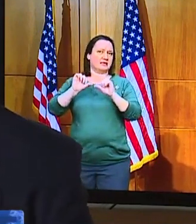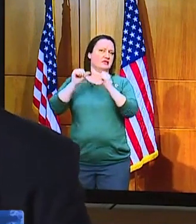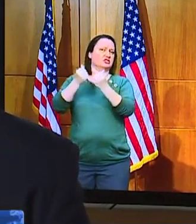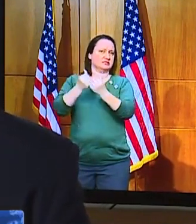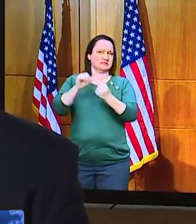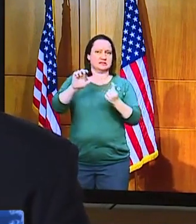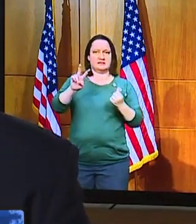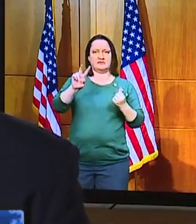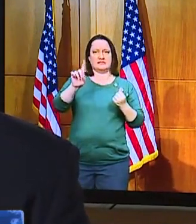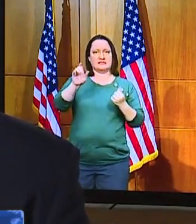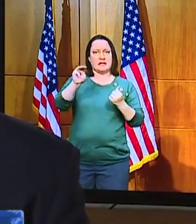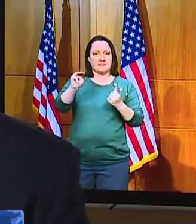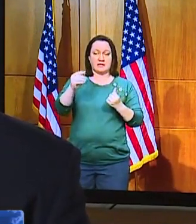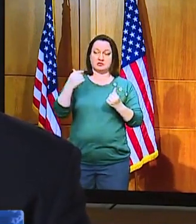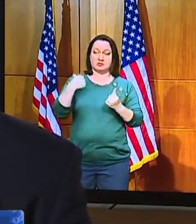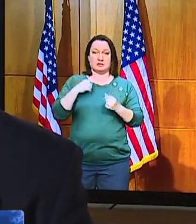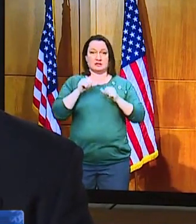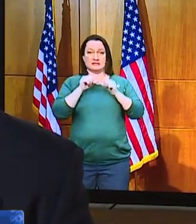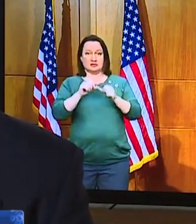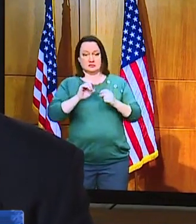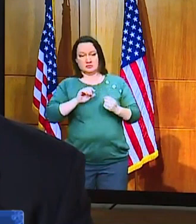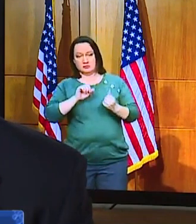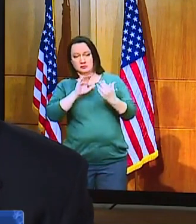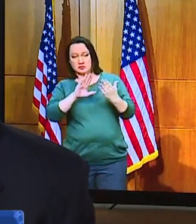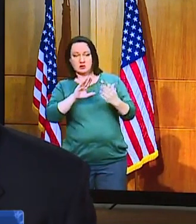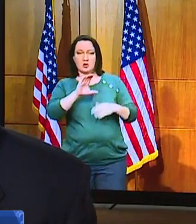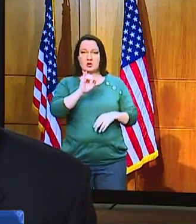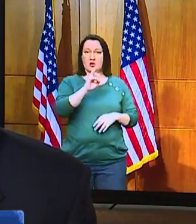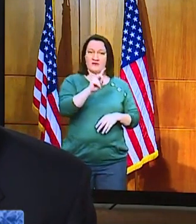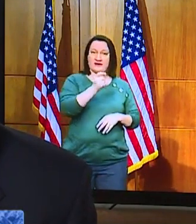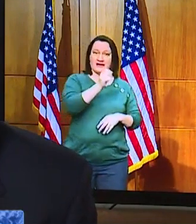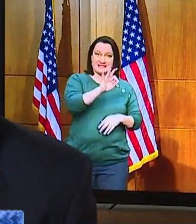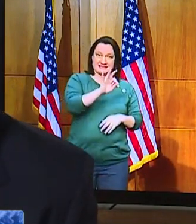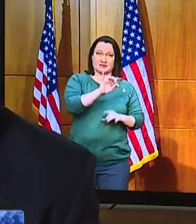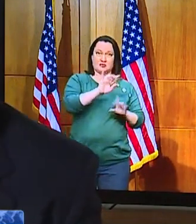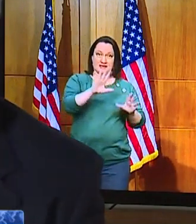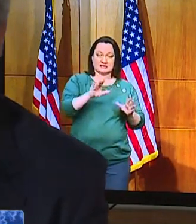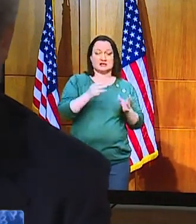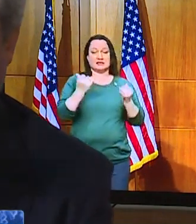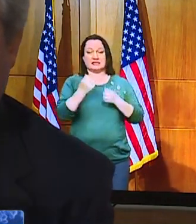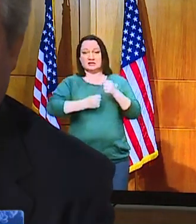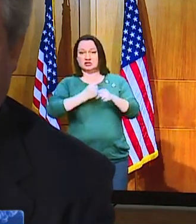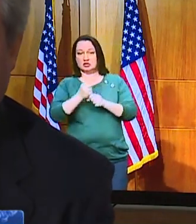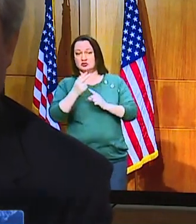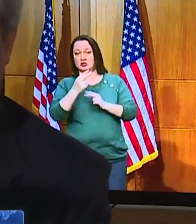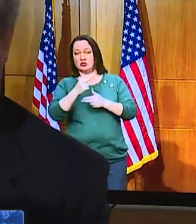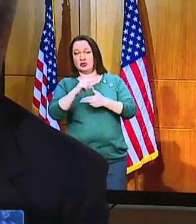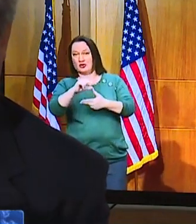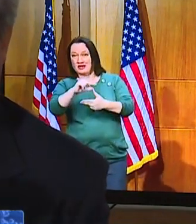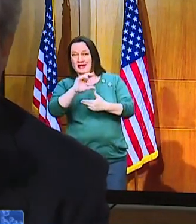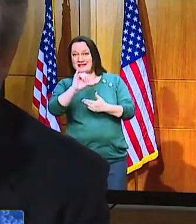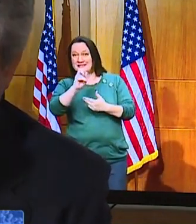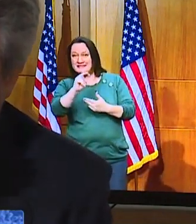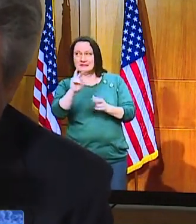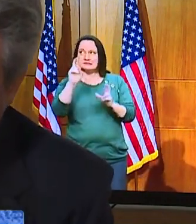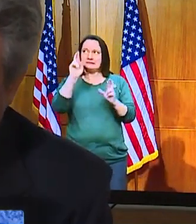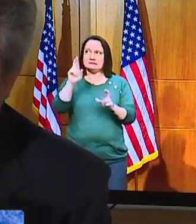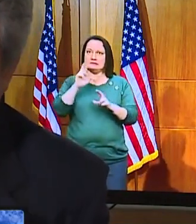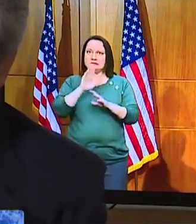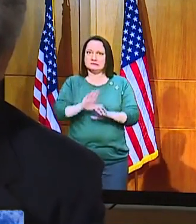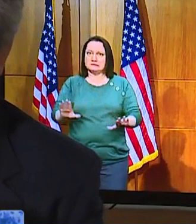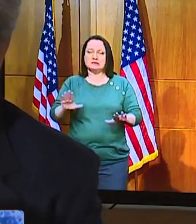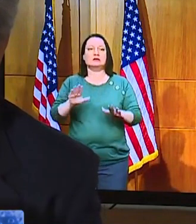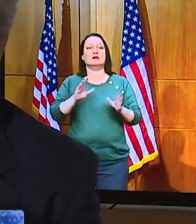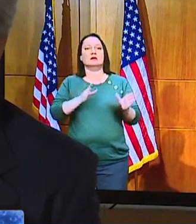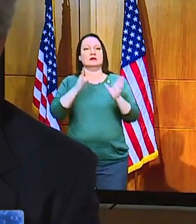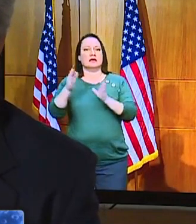office, that sports can continue on Friday. And if you want to read more about this, if you want some more of